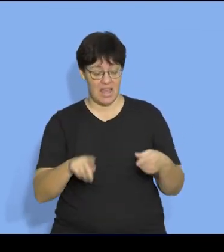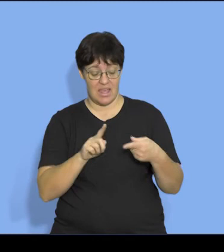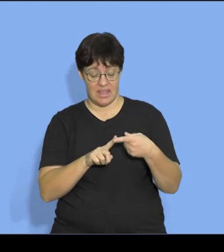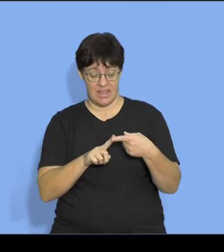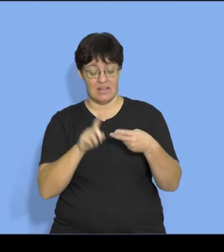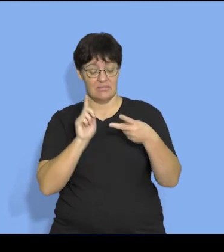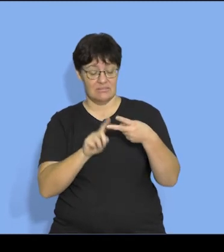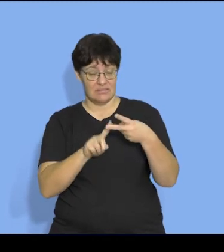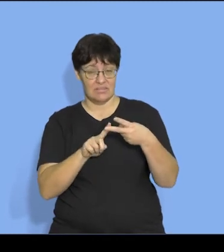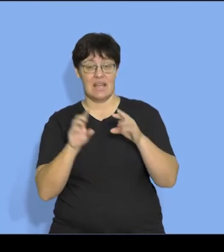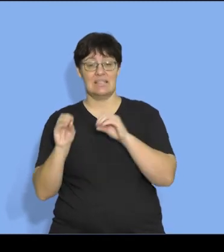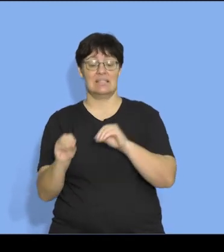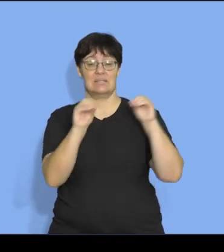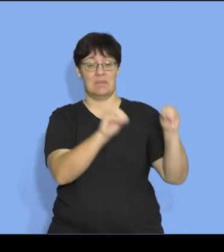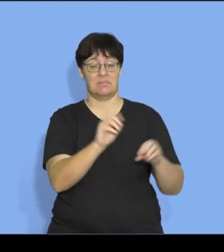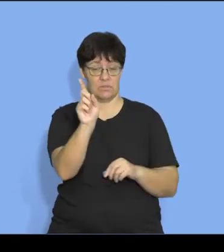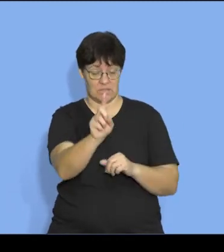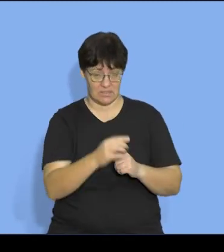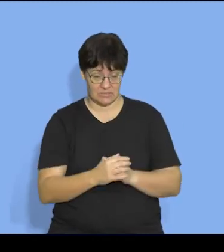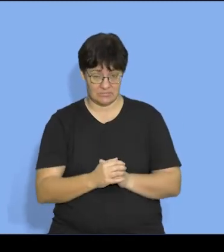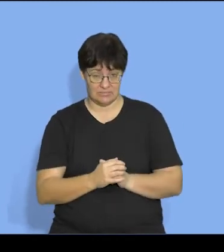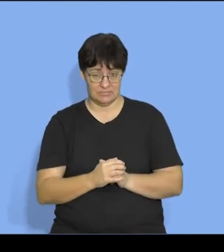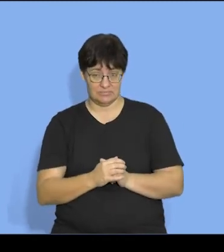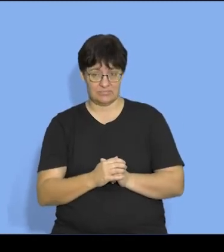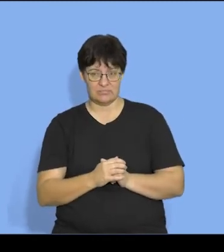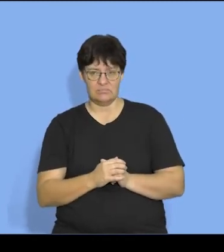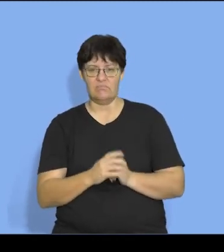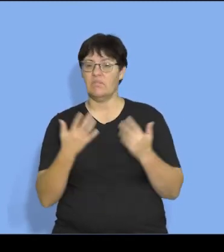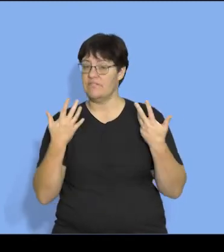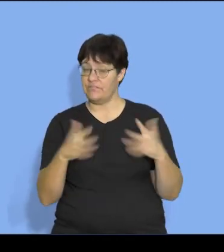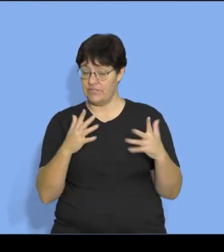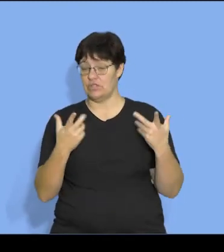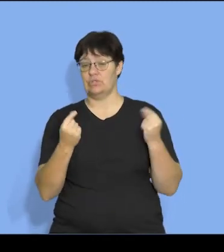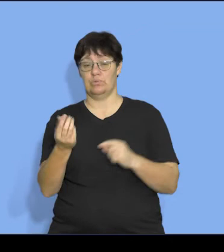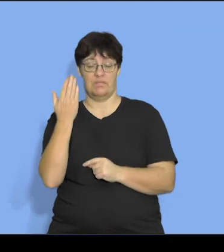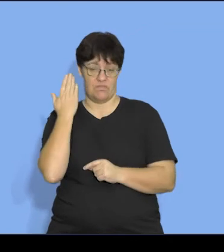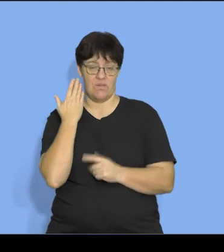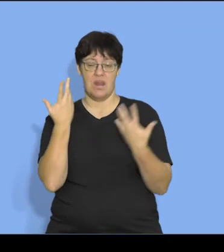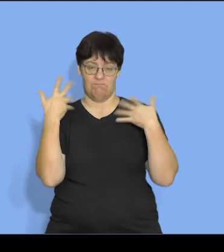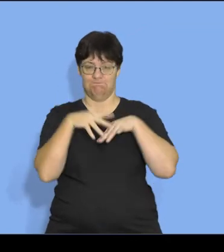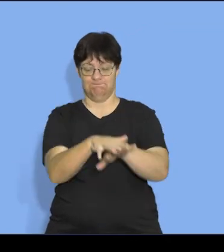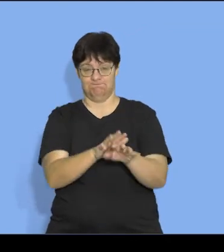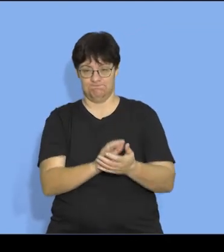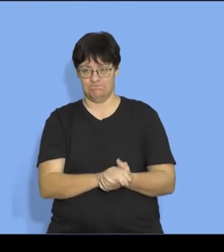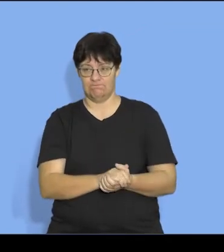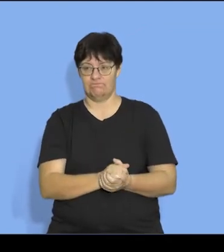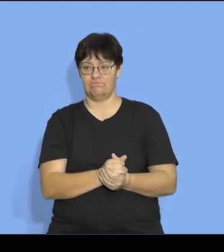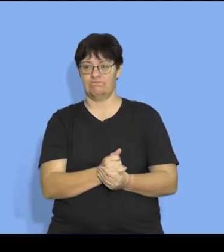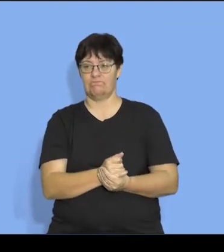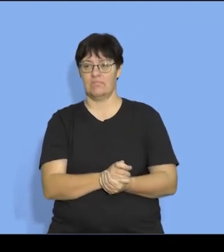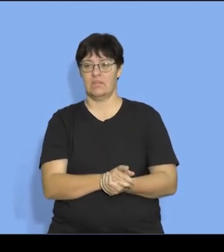bird's displacement? Now I'm bringing in stuff that we've done before and we're combining it. So here we go.